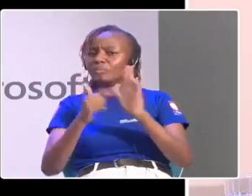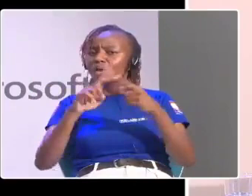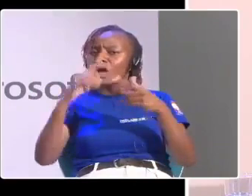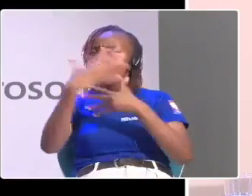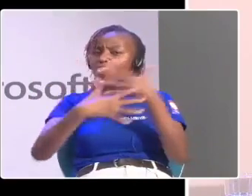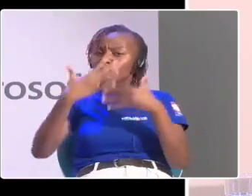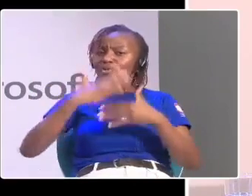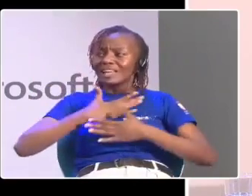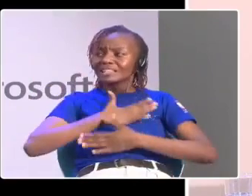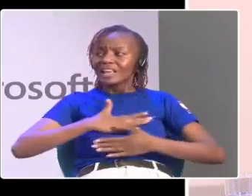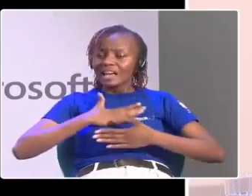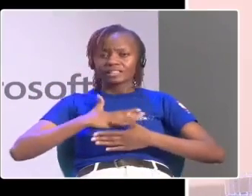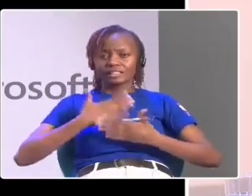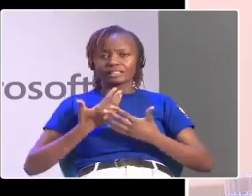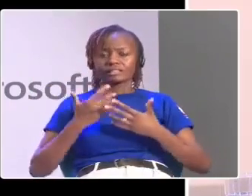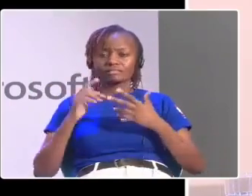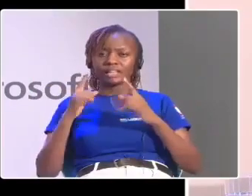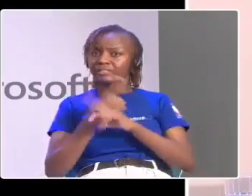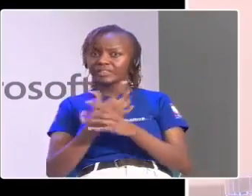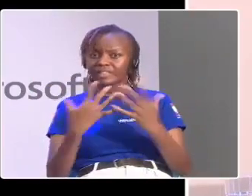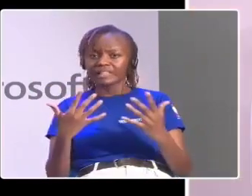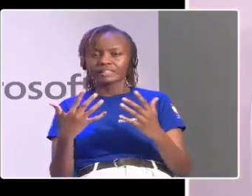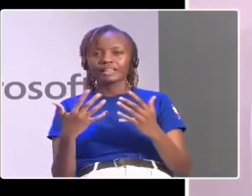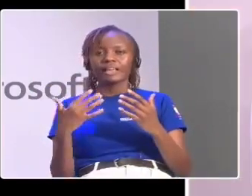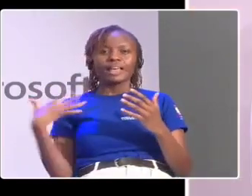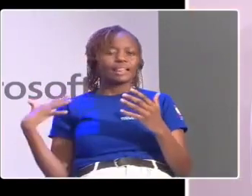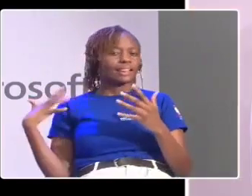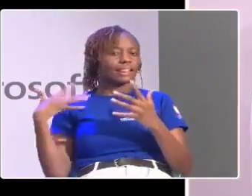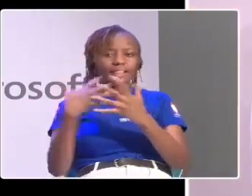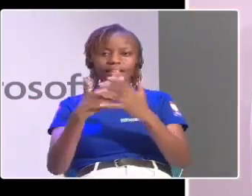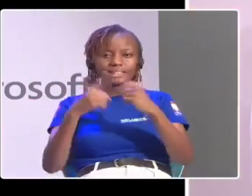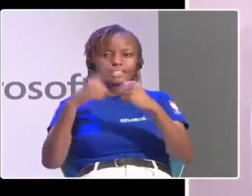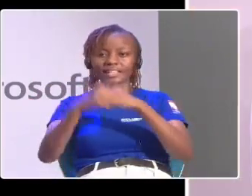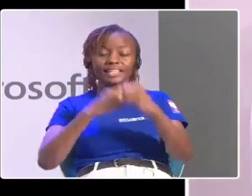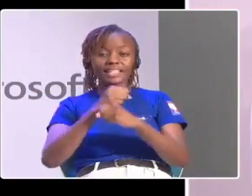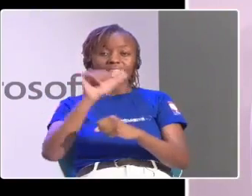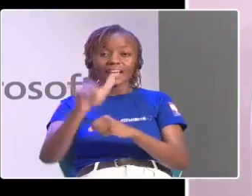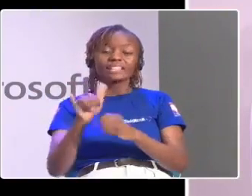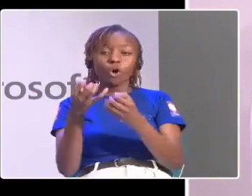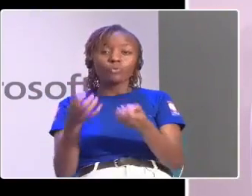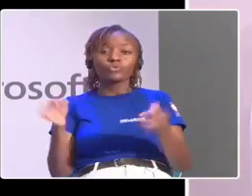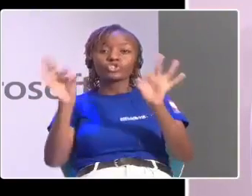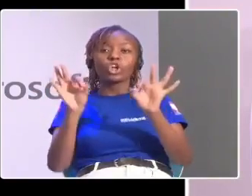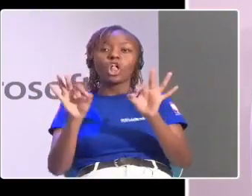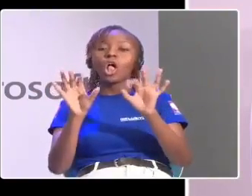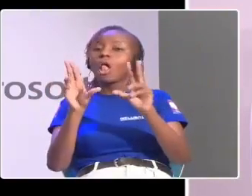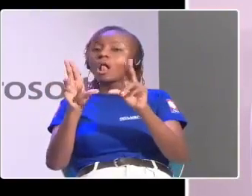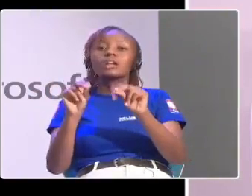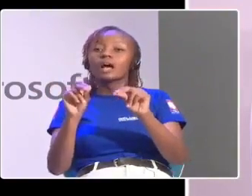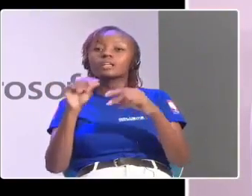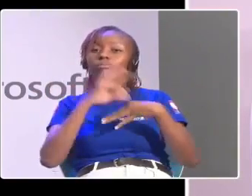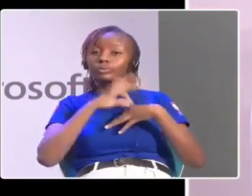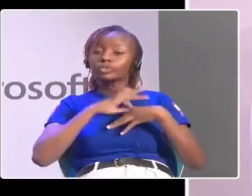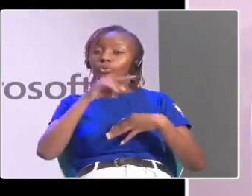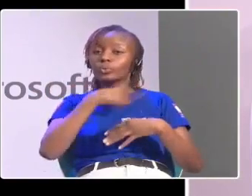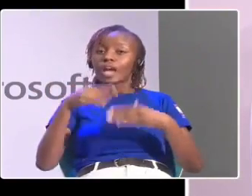And we're getting this off the ground. It's been about 6 years. It's now an official nonprofit, and we are officially opening the doors internationally. It